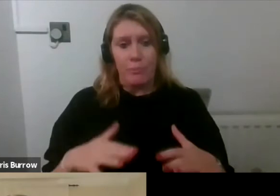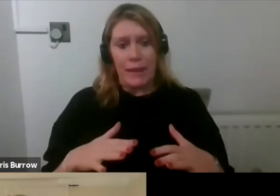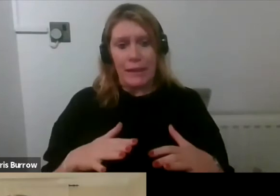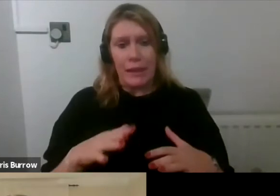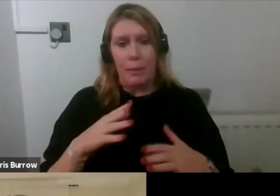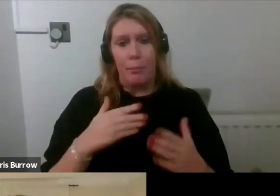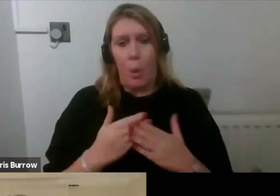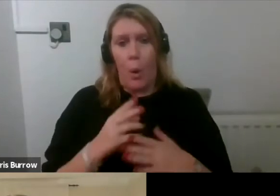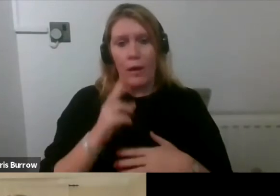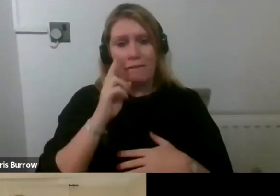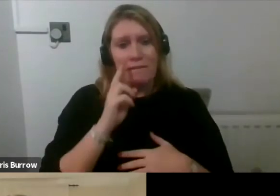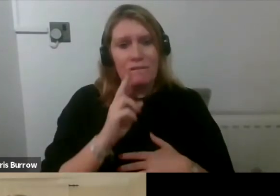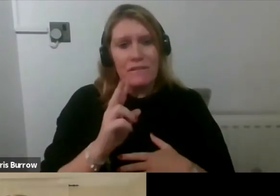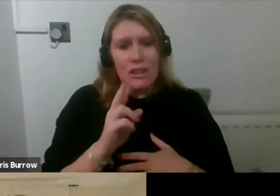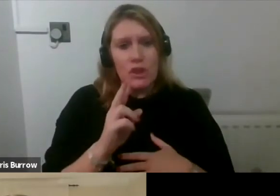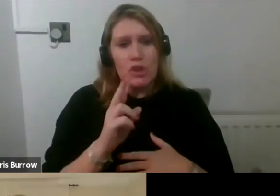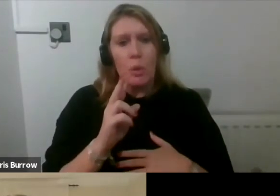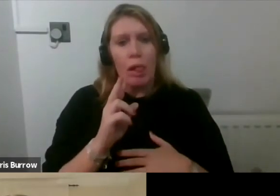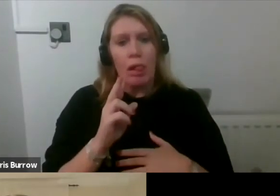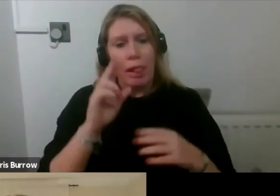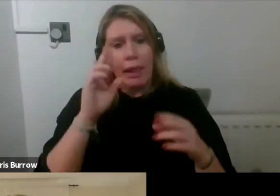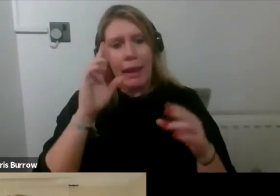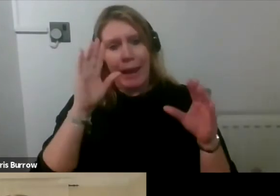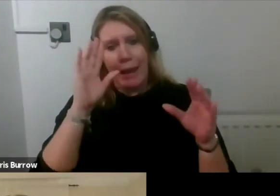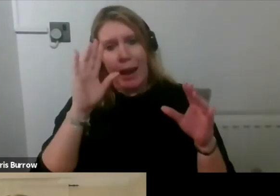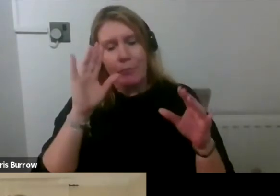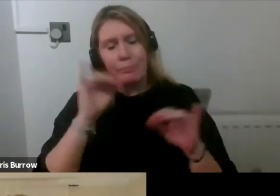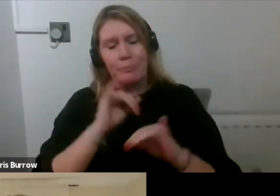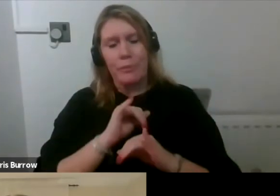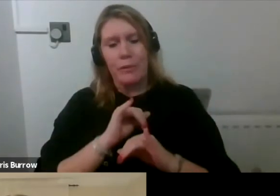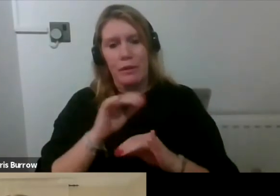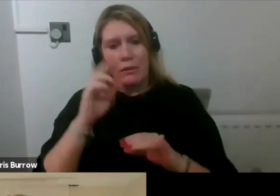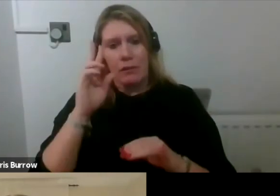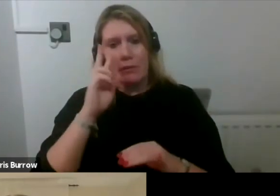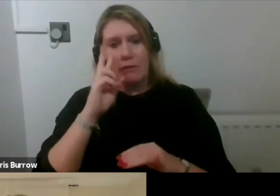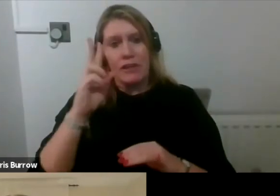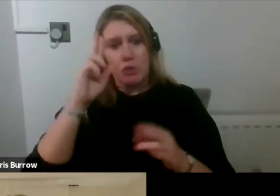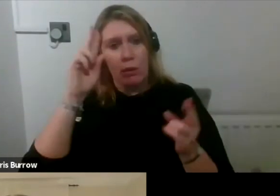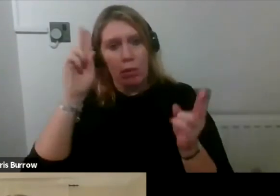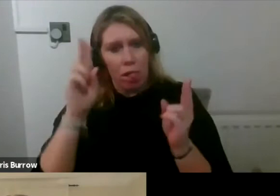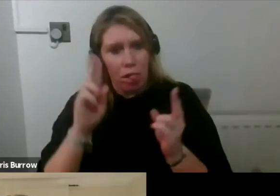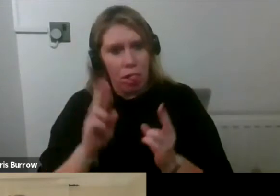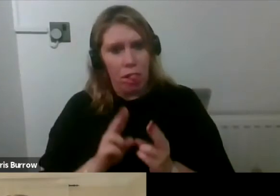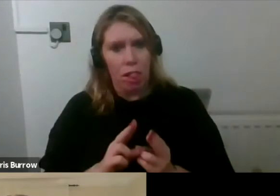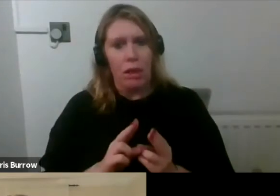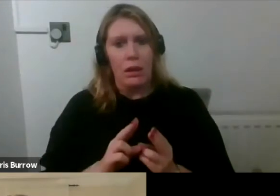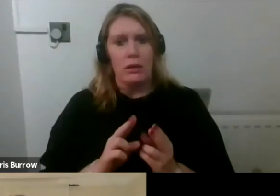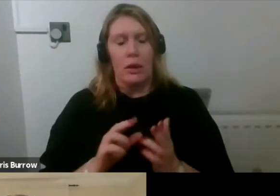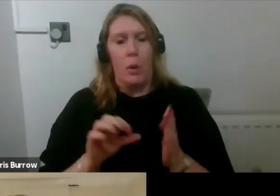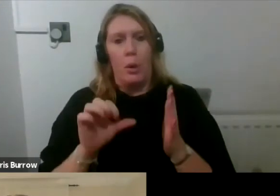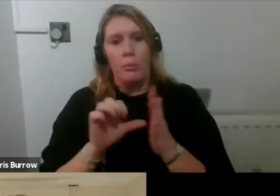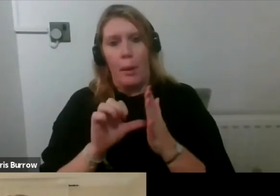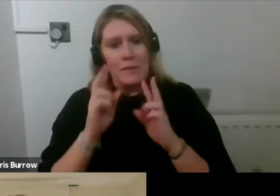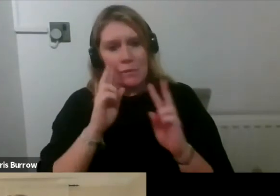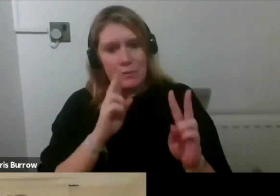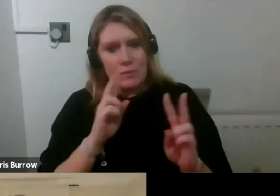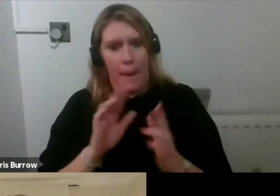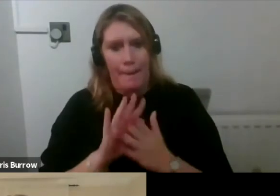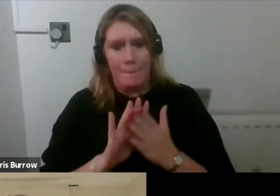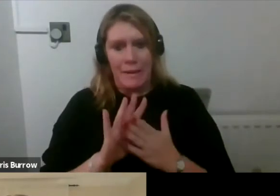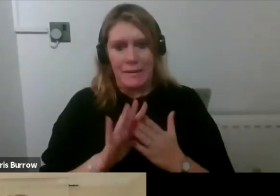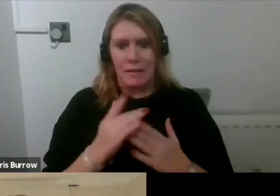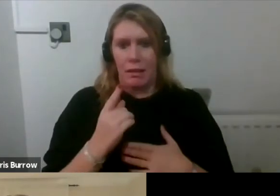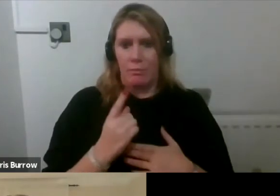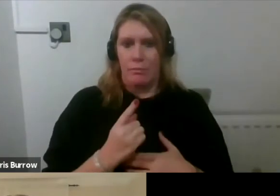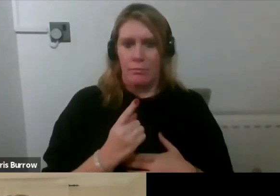impairment, and particularly with the film festival. Film festival regulars know that I personally provide quite a lot of the live